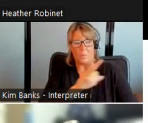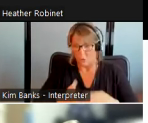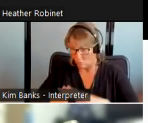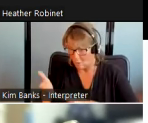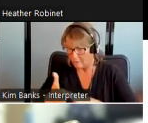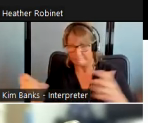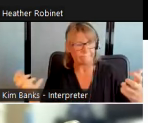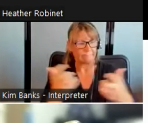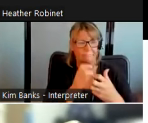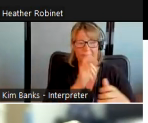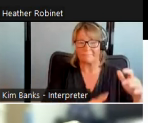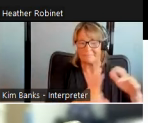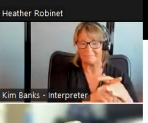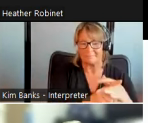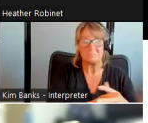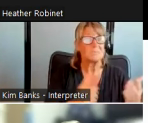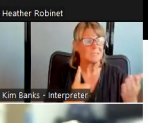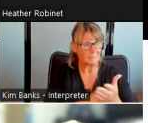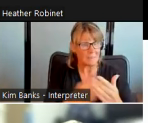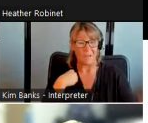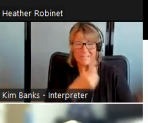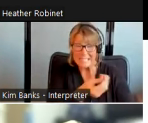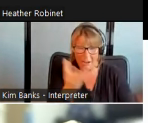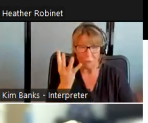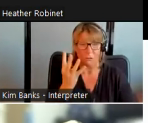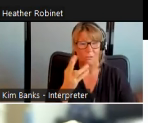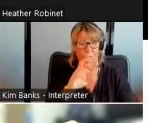multiple records for the same client when you went to enter them.